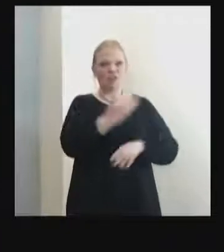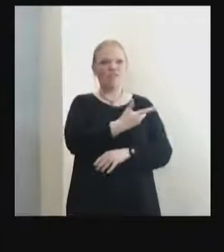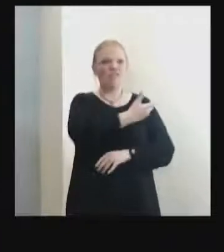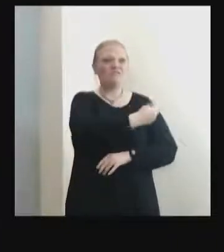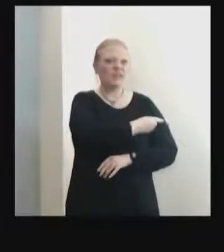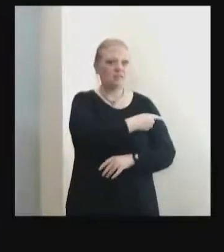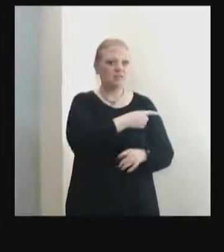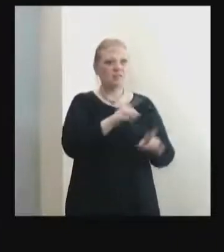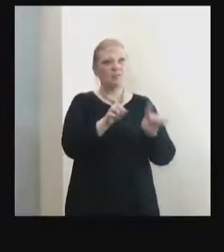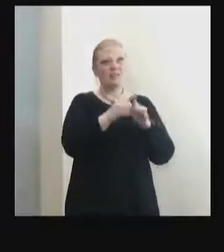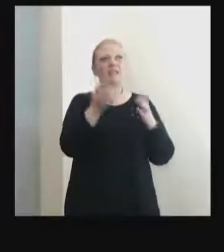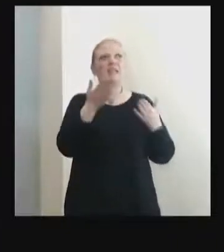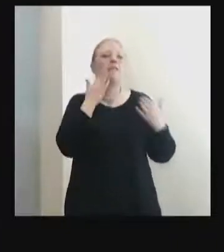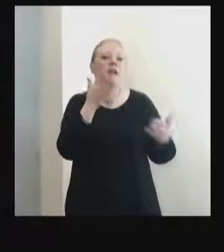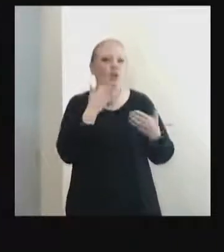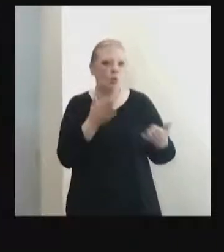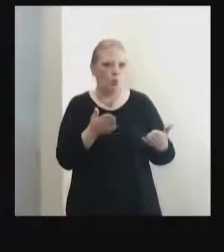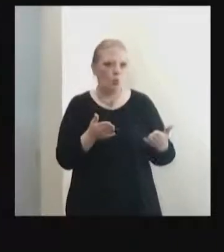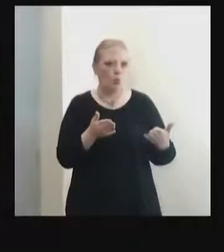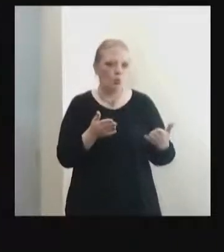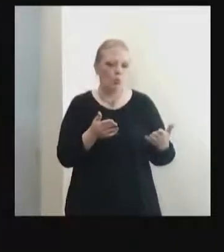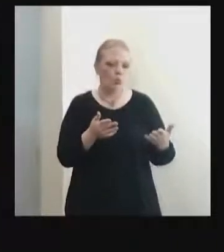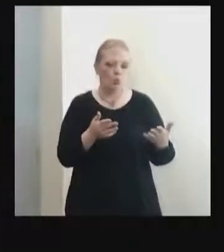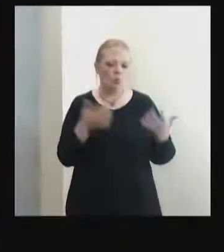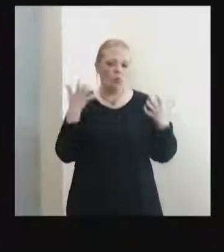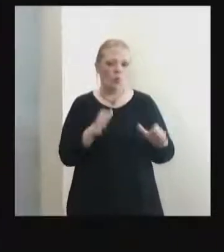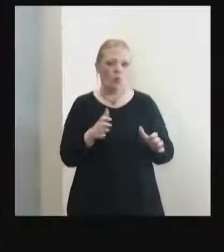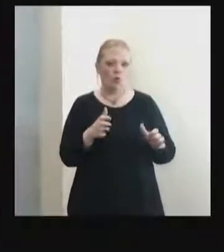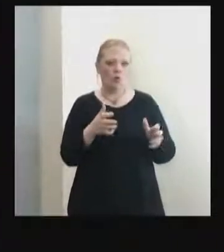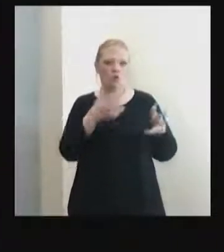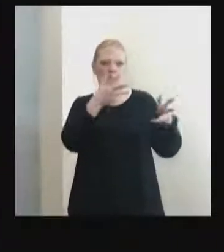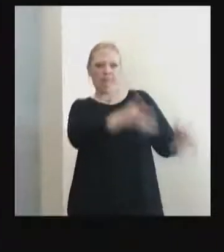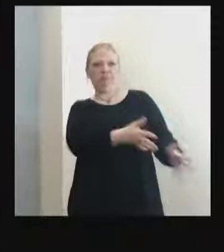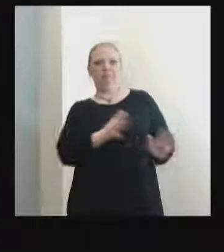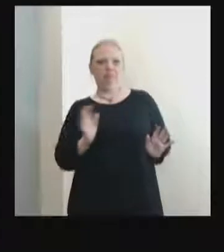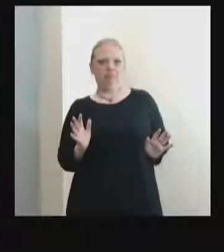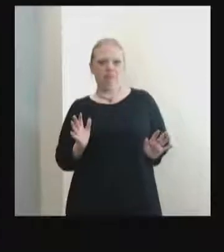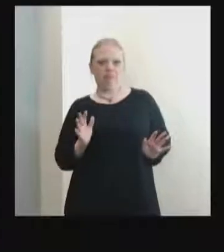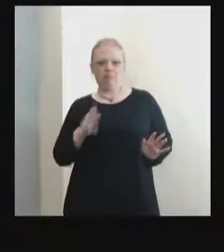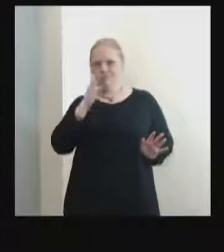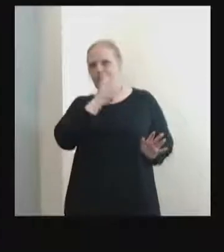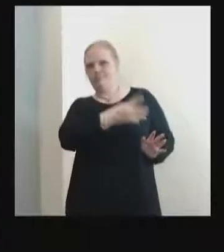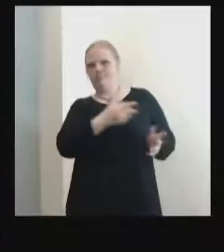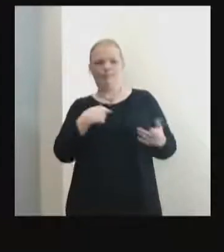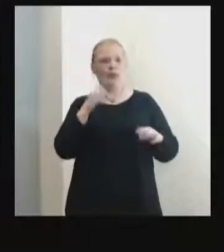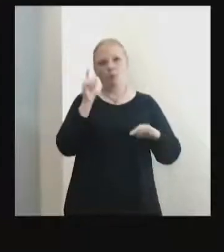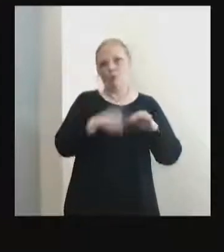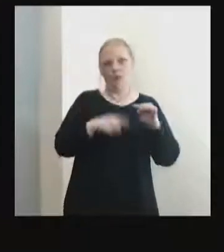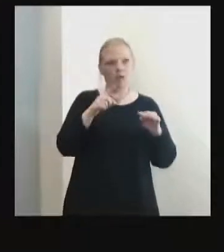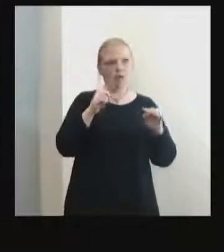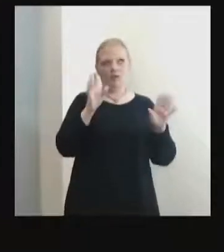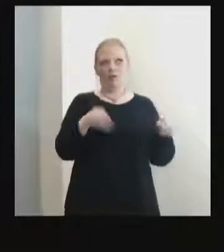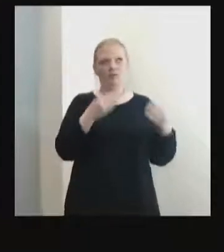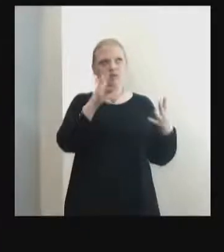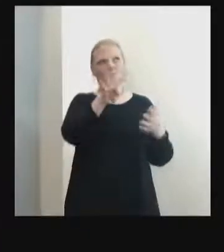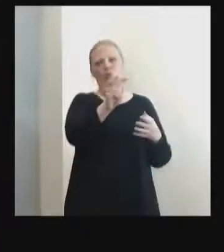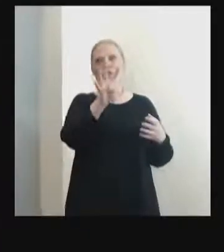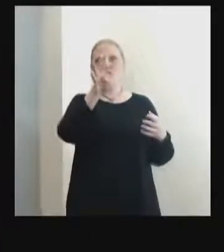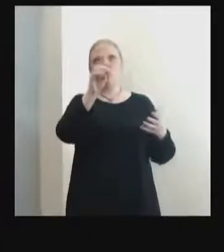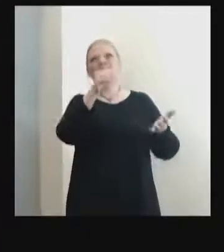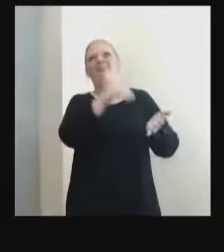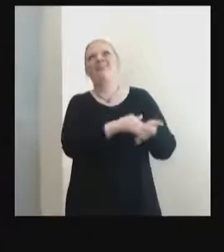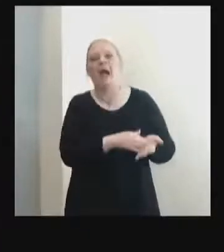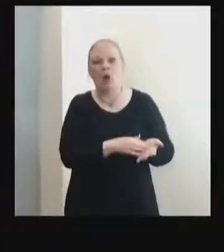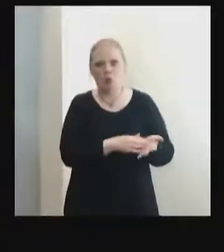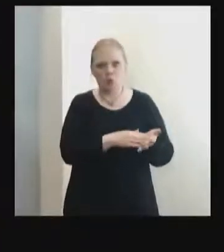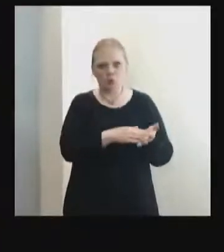as a thank you for being vaccinated. We don't want to let people out. I don't think we're going to be able to provide 440,000